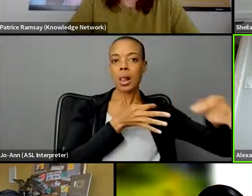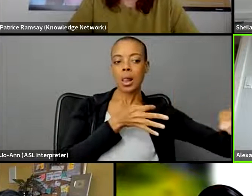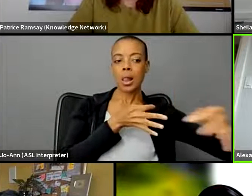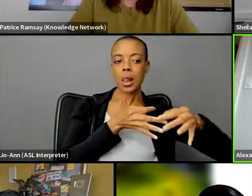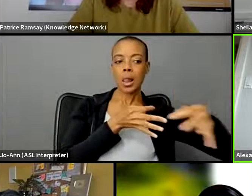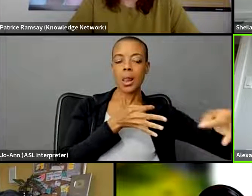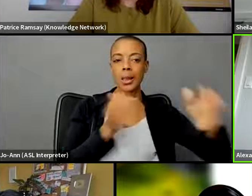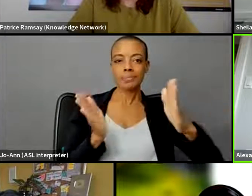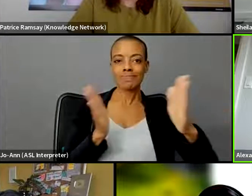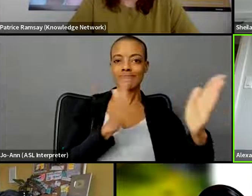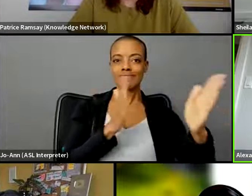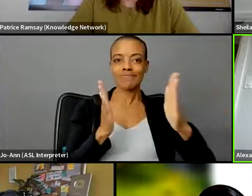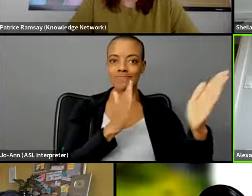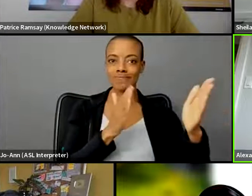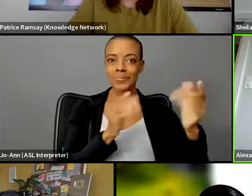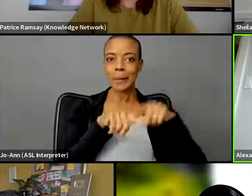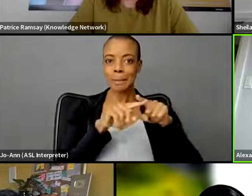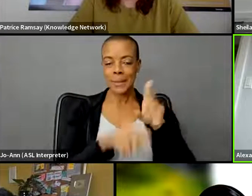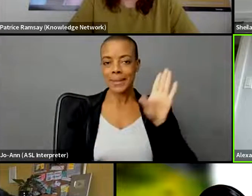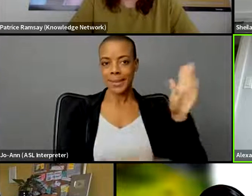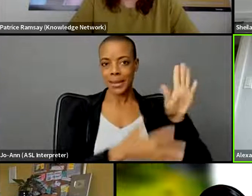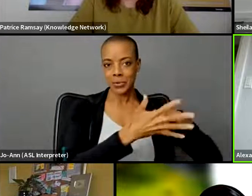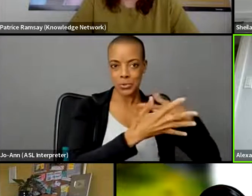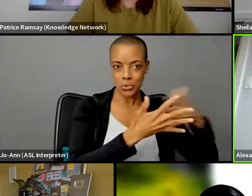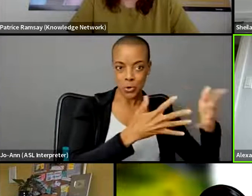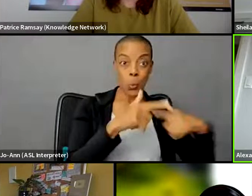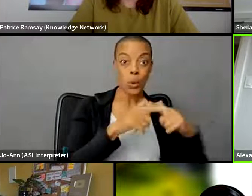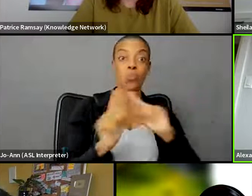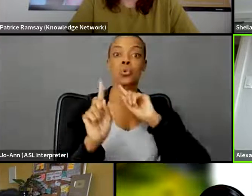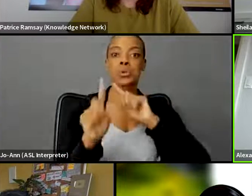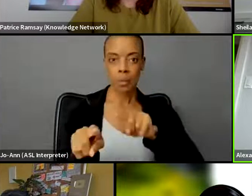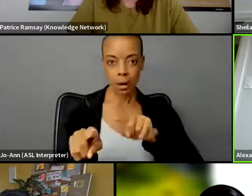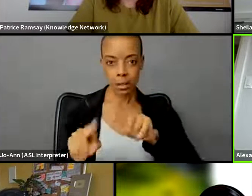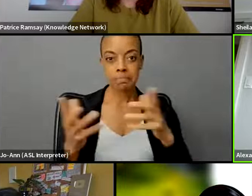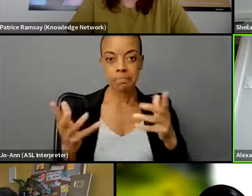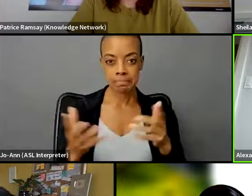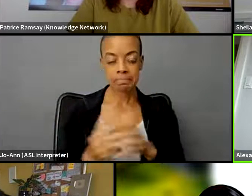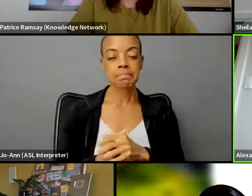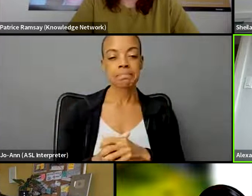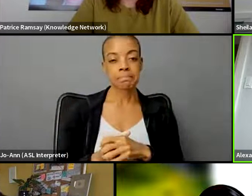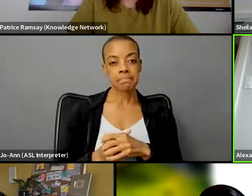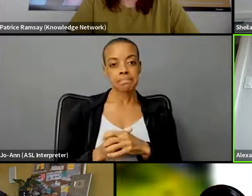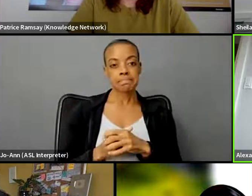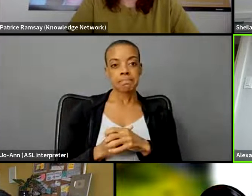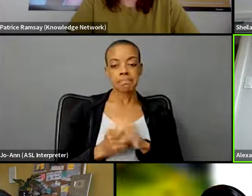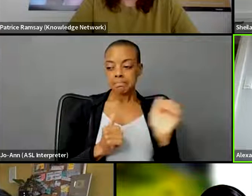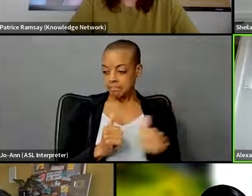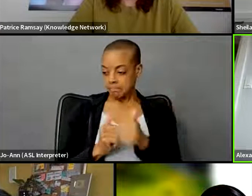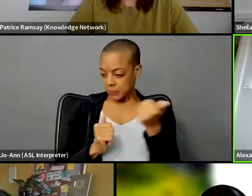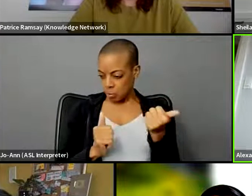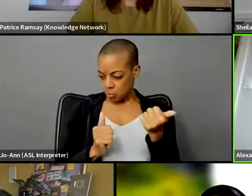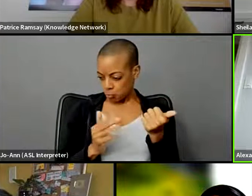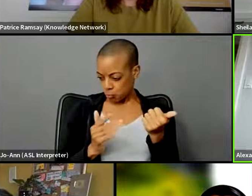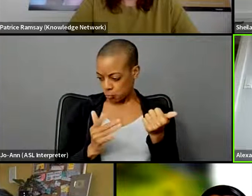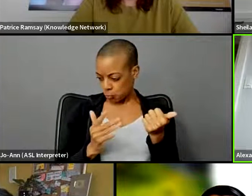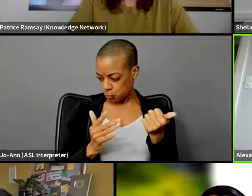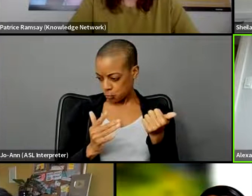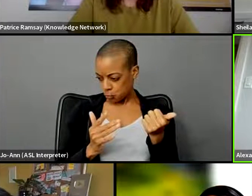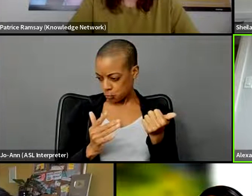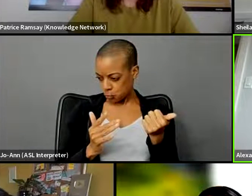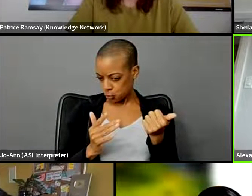give you a response about whether or not we can actually come on board. Are there other things that I should